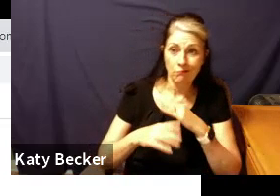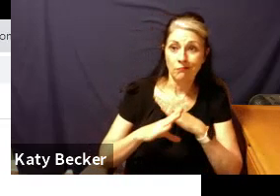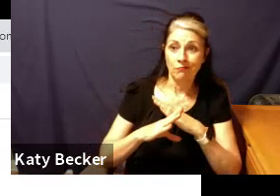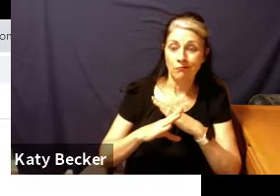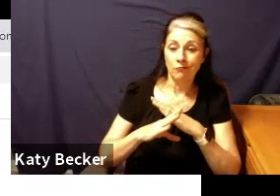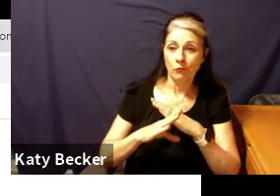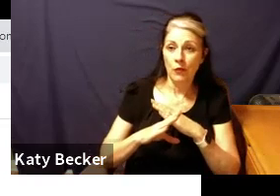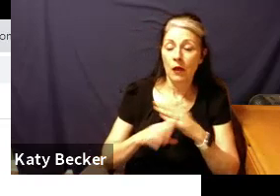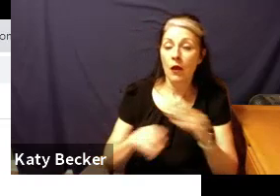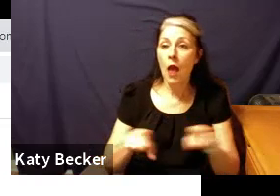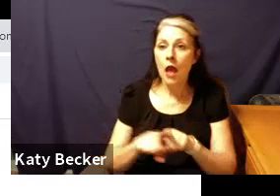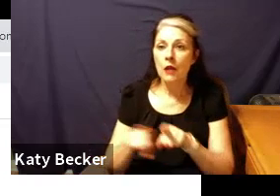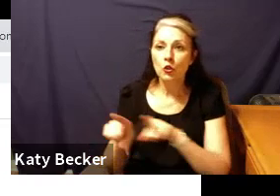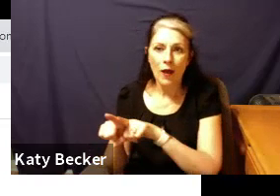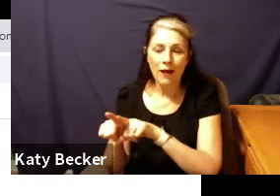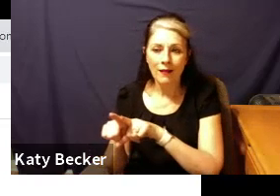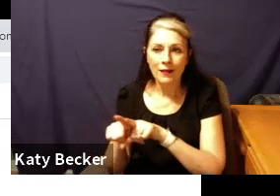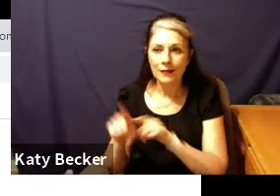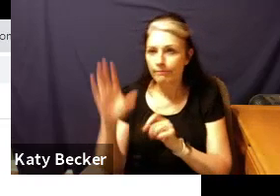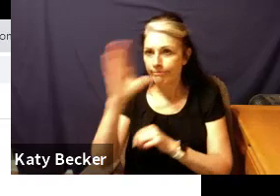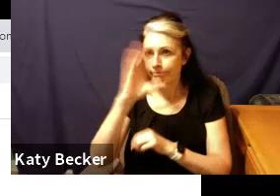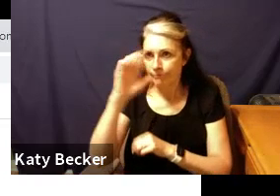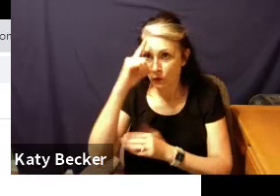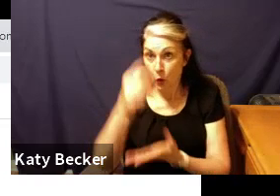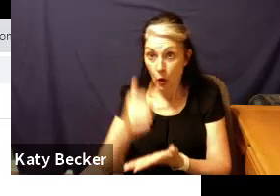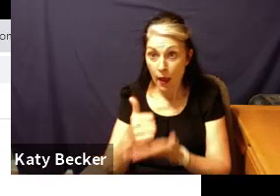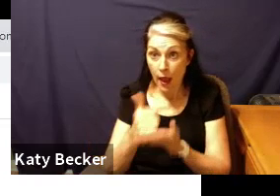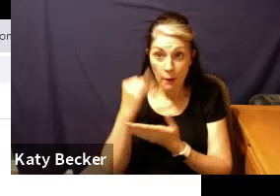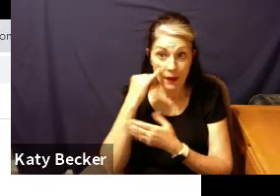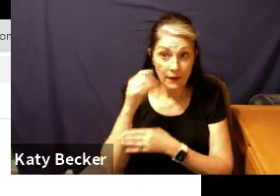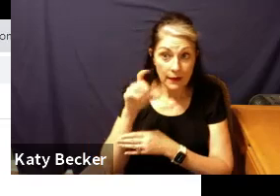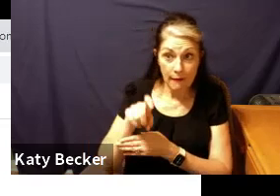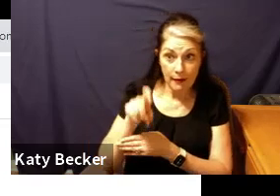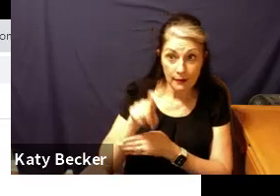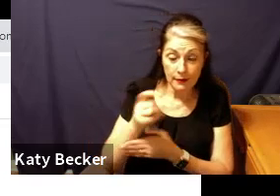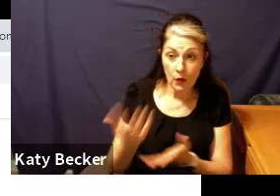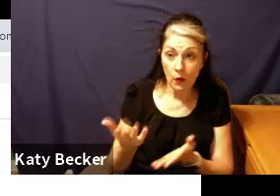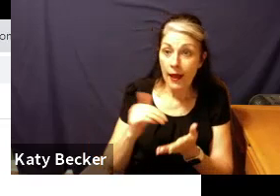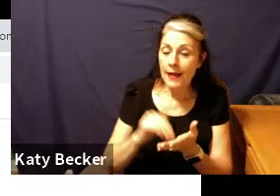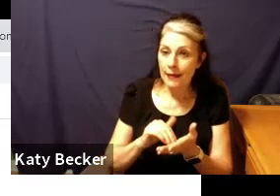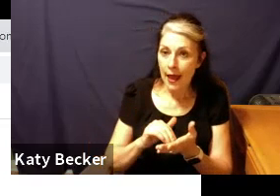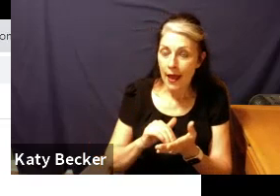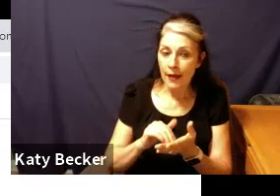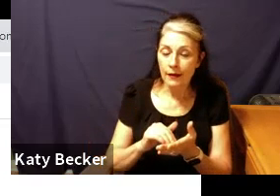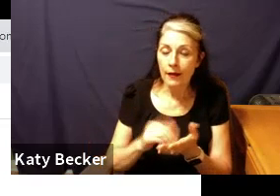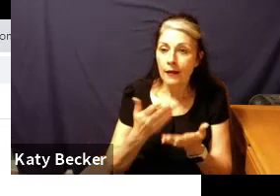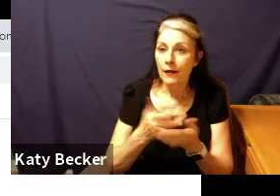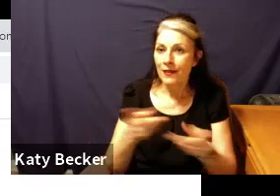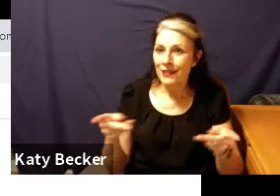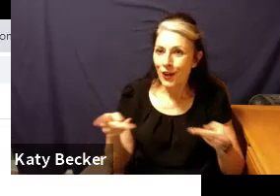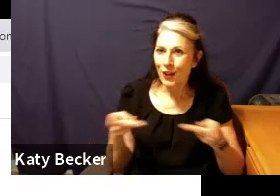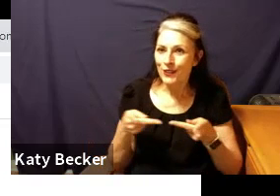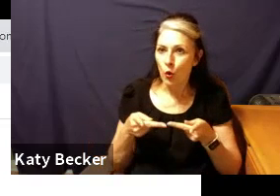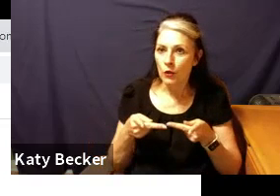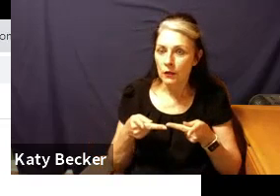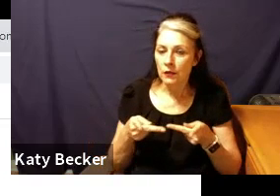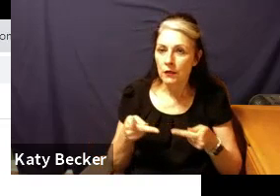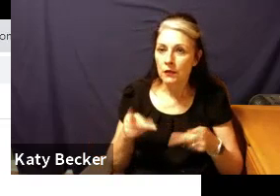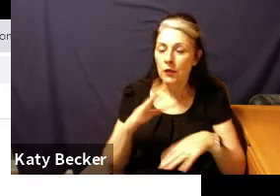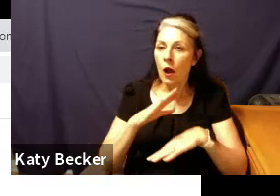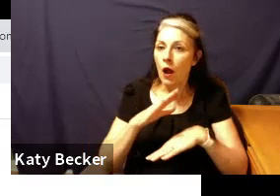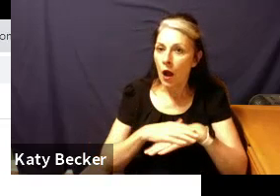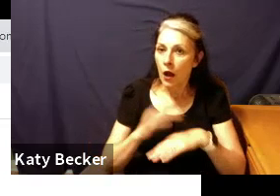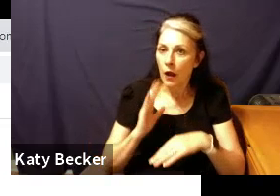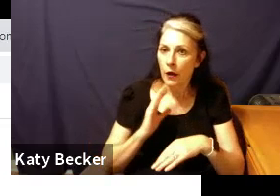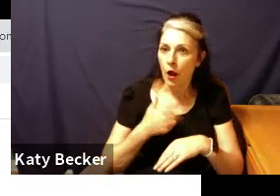as seek out help if necessary. So again, these are sources that are going to be on